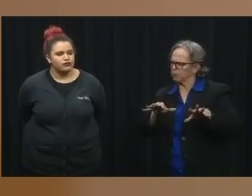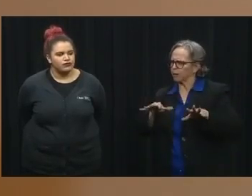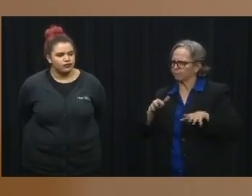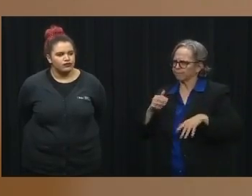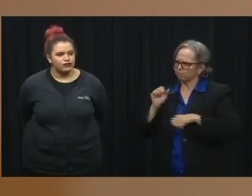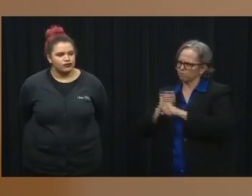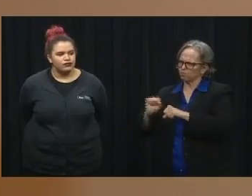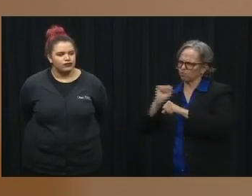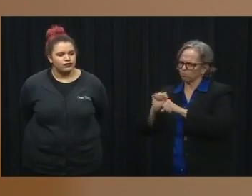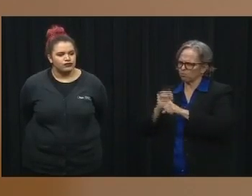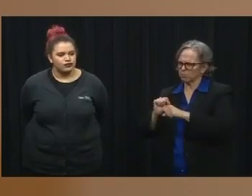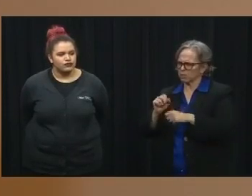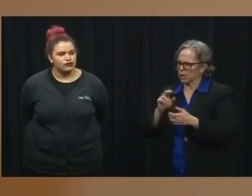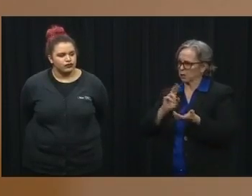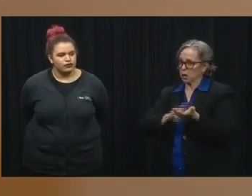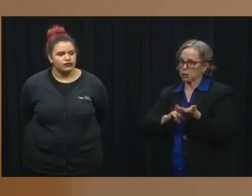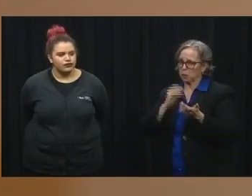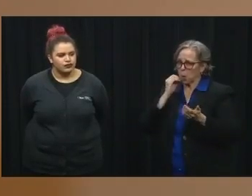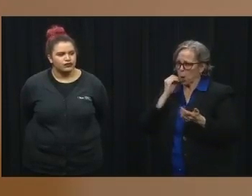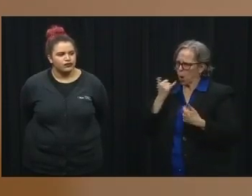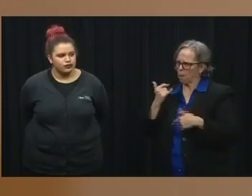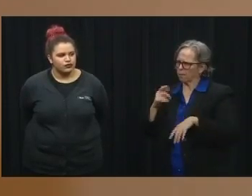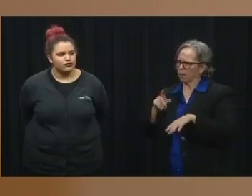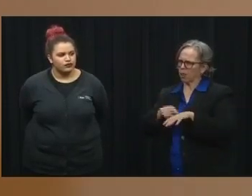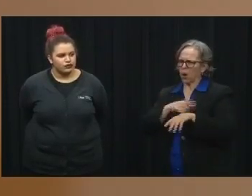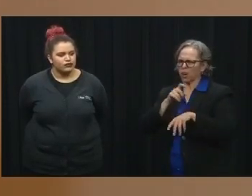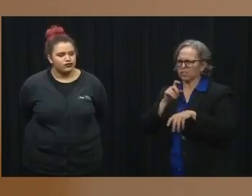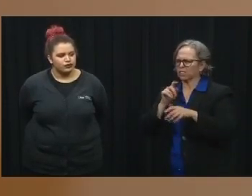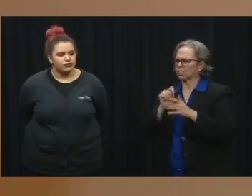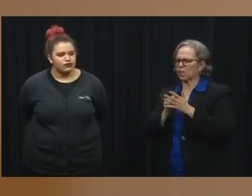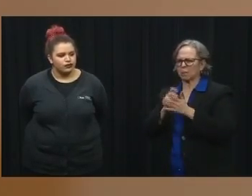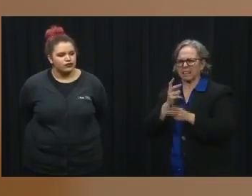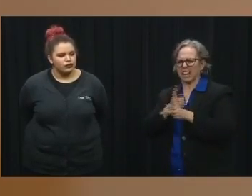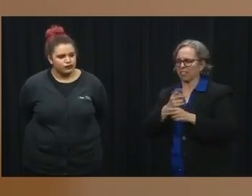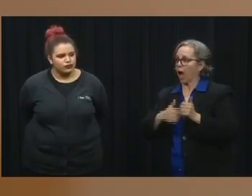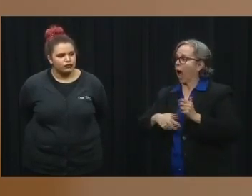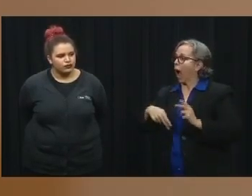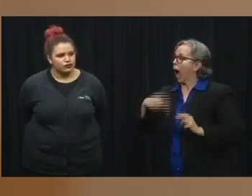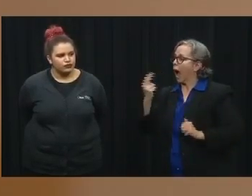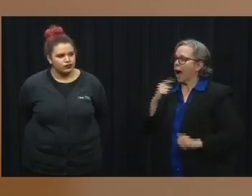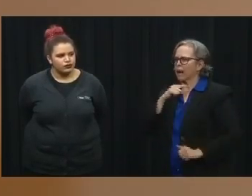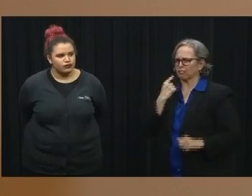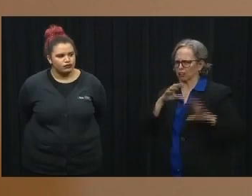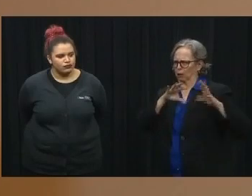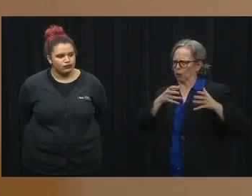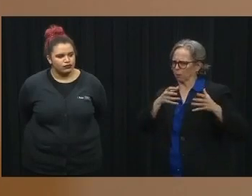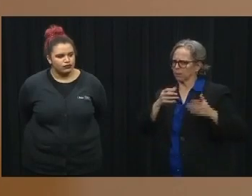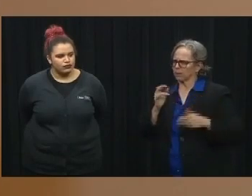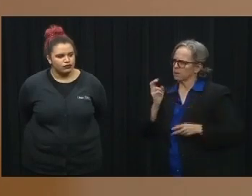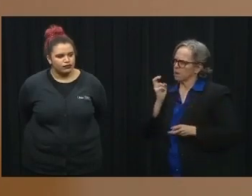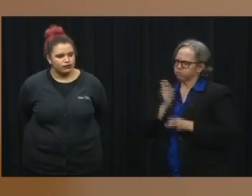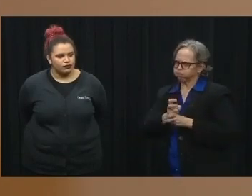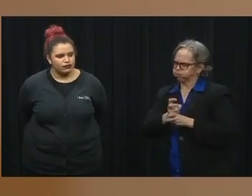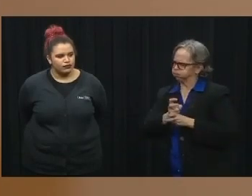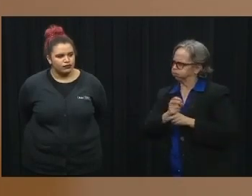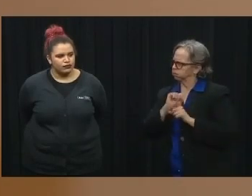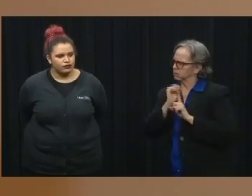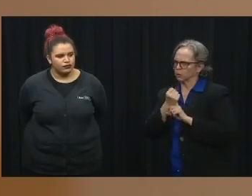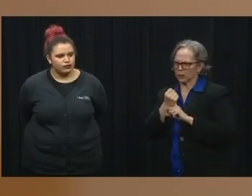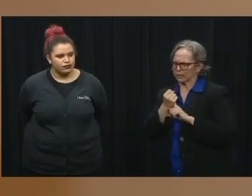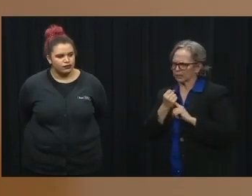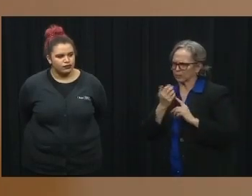in nursing homes, long-term care, and it's a very difficult situation. And I just, again, want to say to